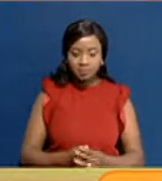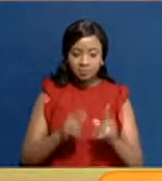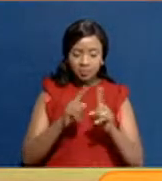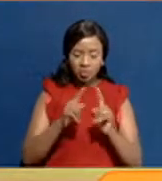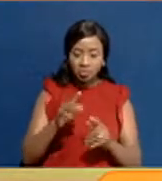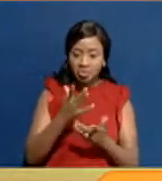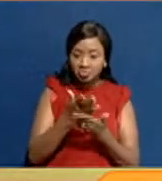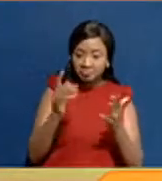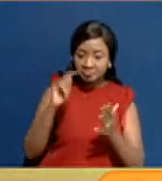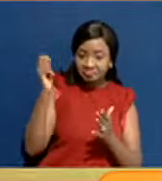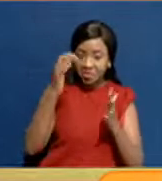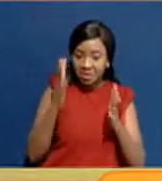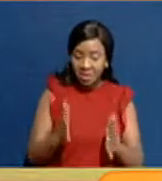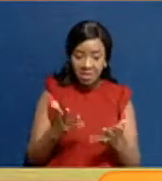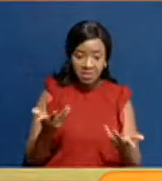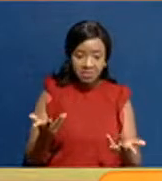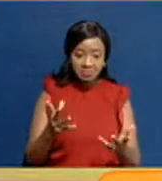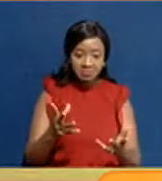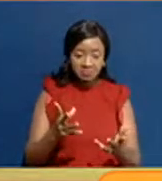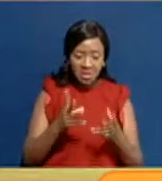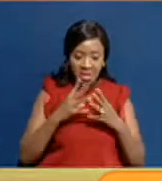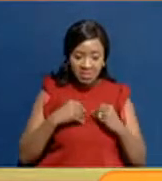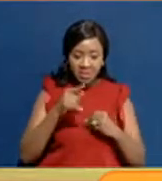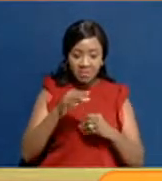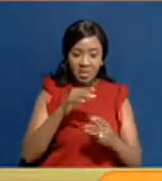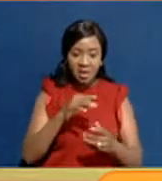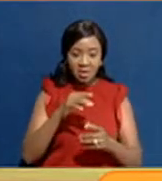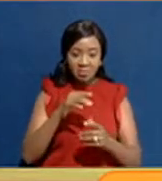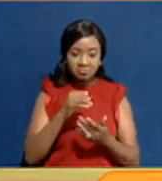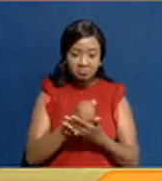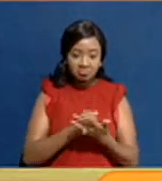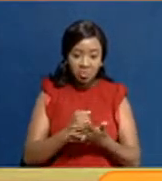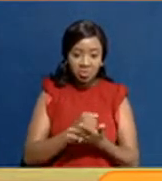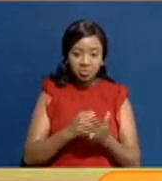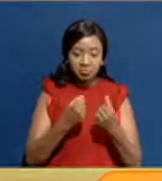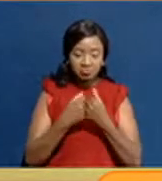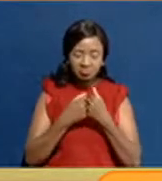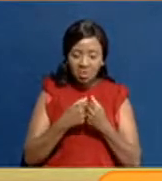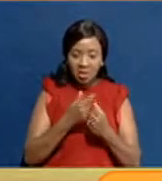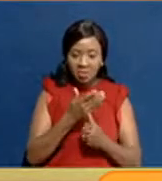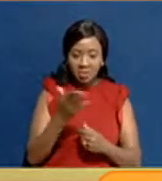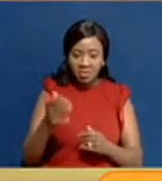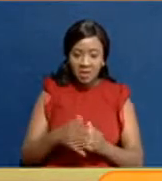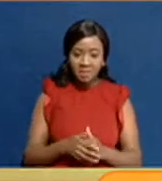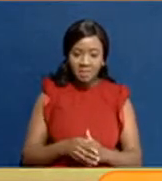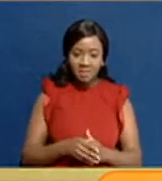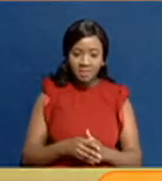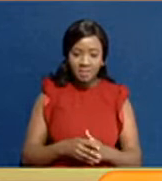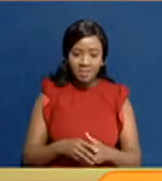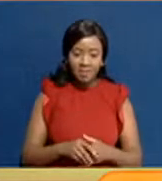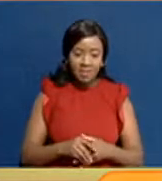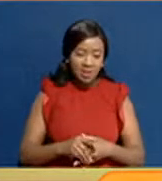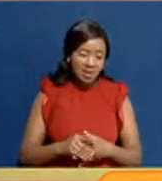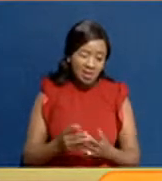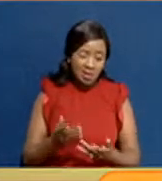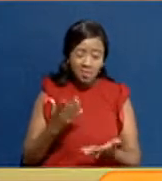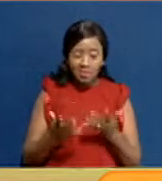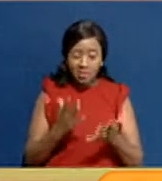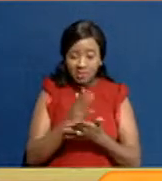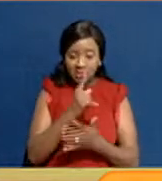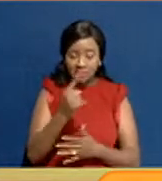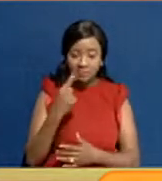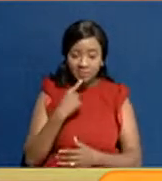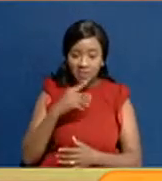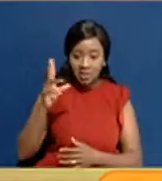Kenyans consuming the proverbial poisoned chalice, literally? We would only say no if we knew